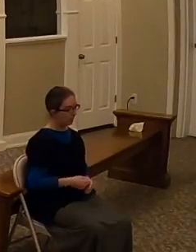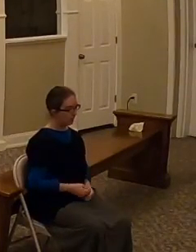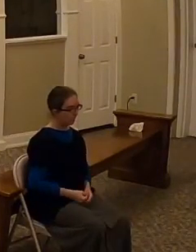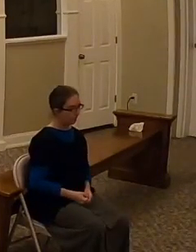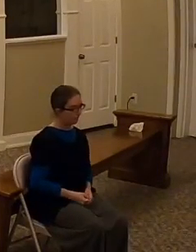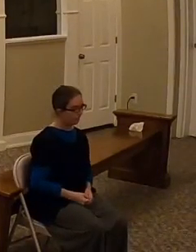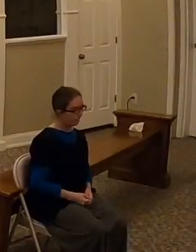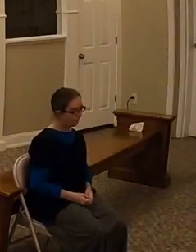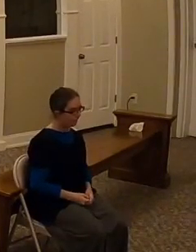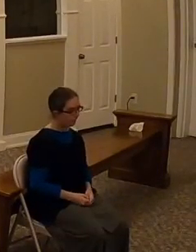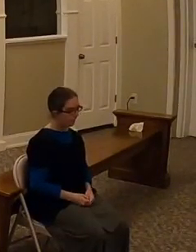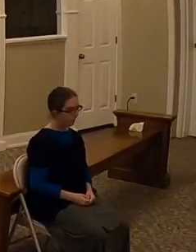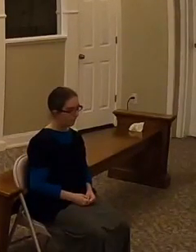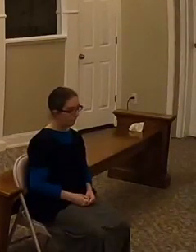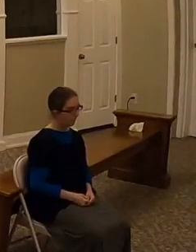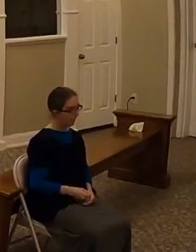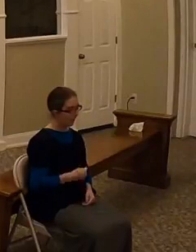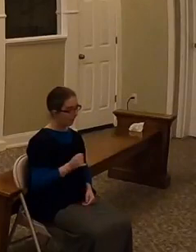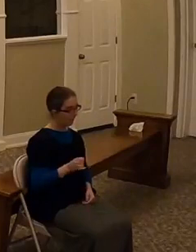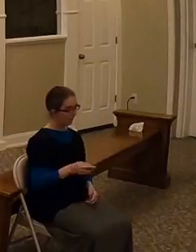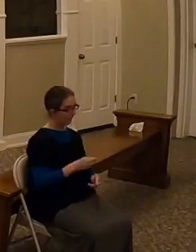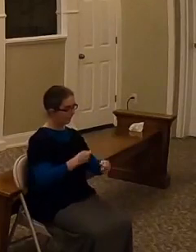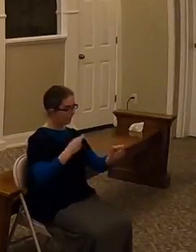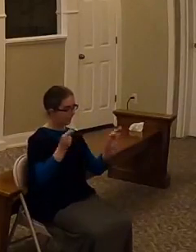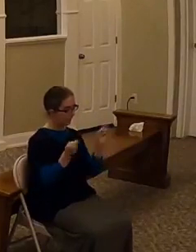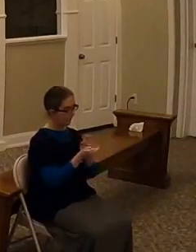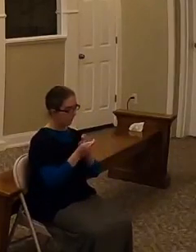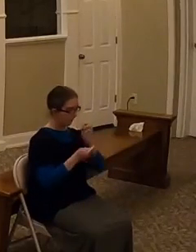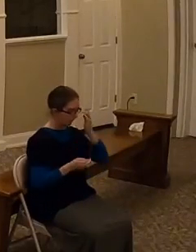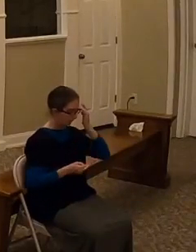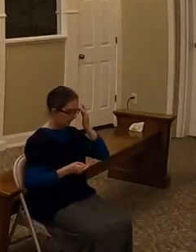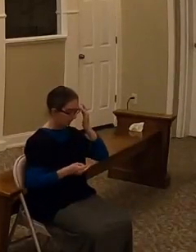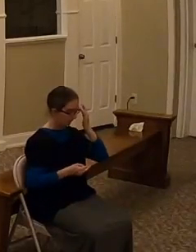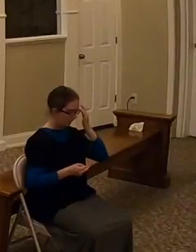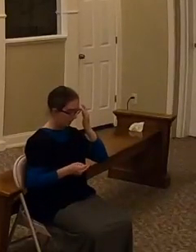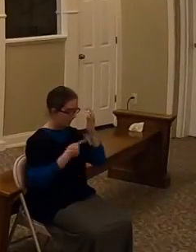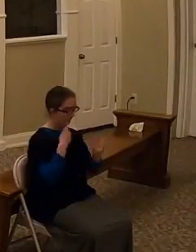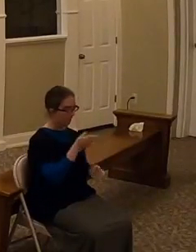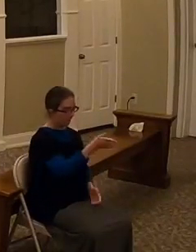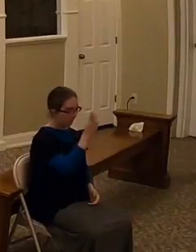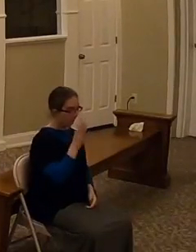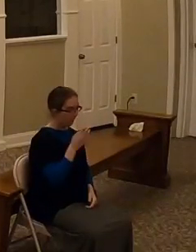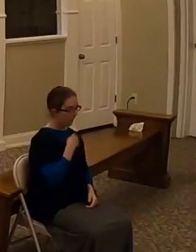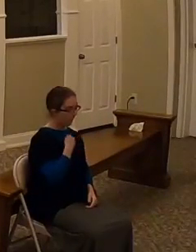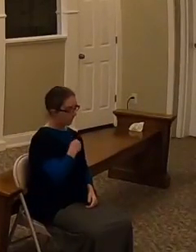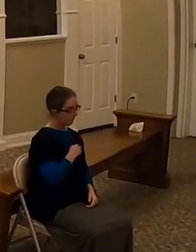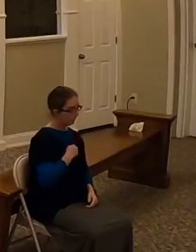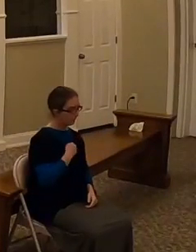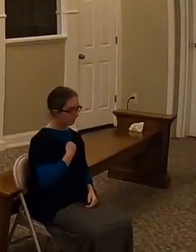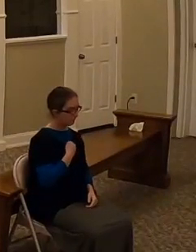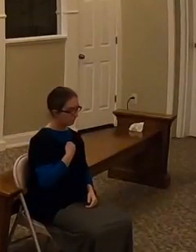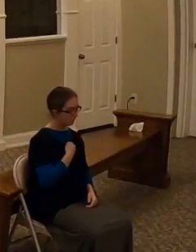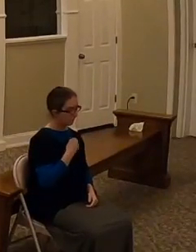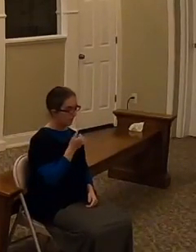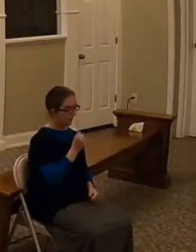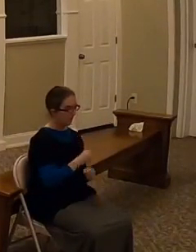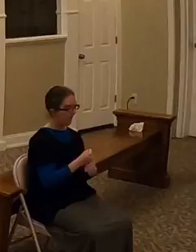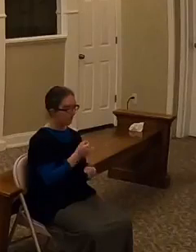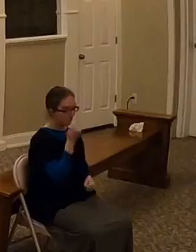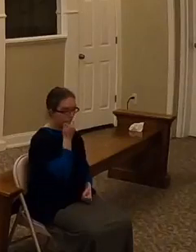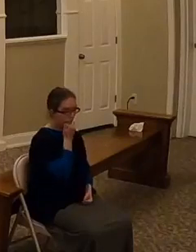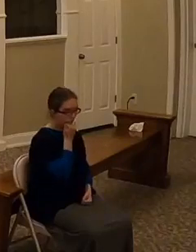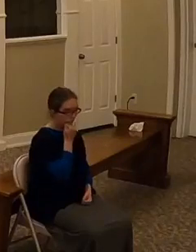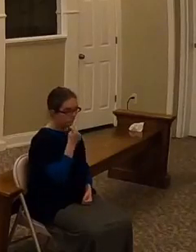it. But if they would just repent and just tell God, God, I'm sorry. I know I made a mistake. That was